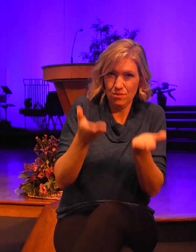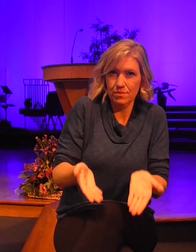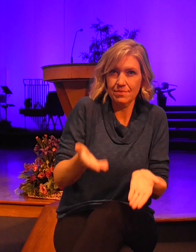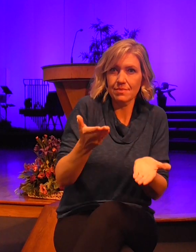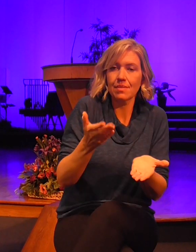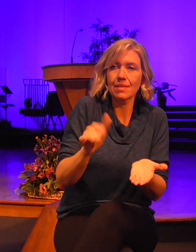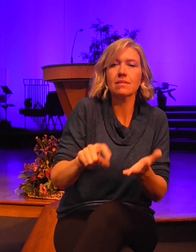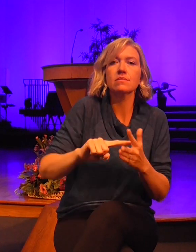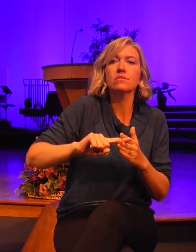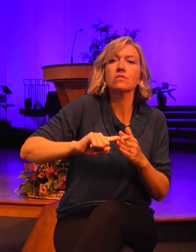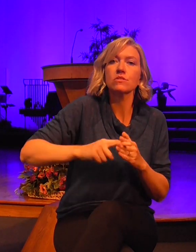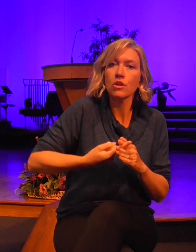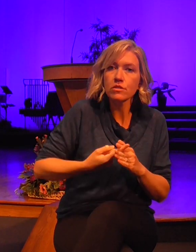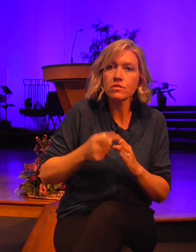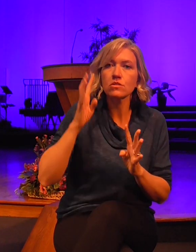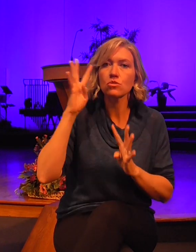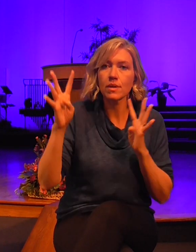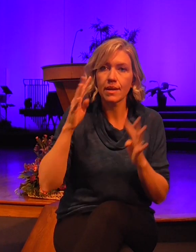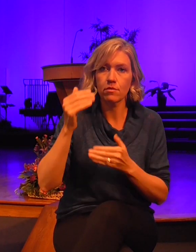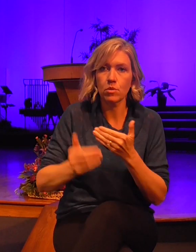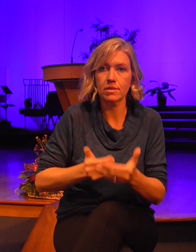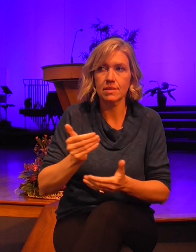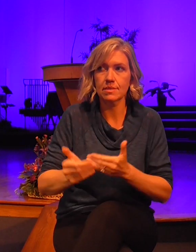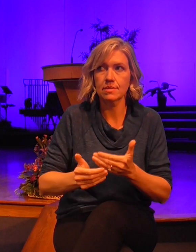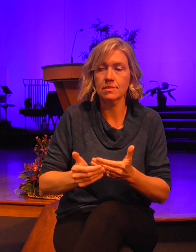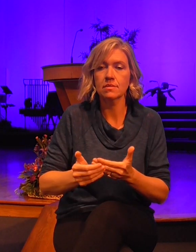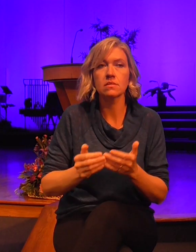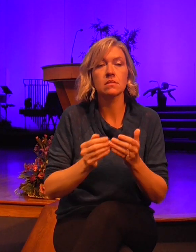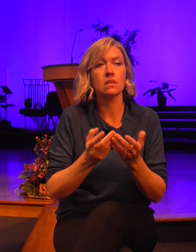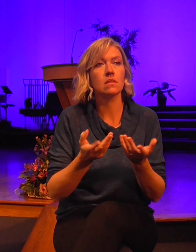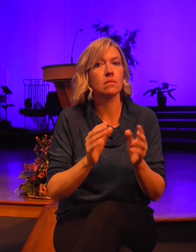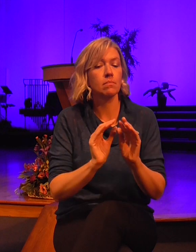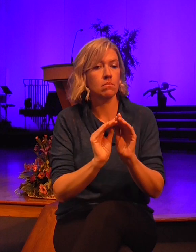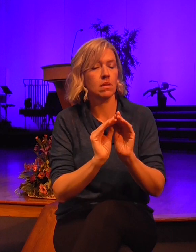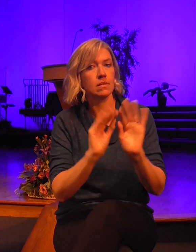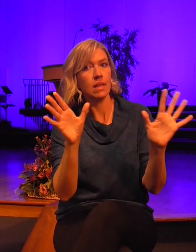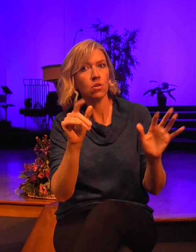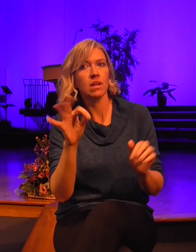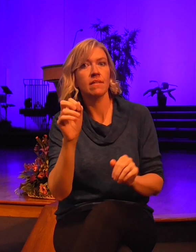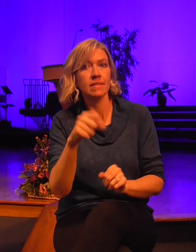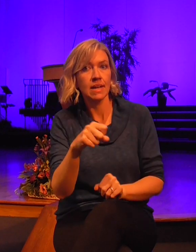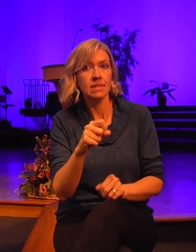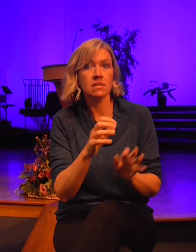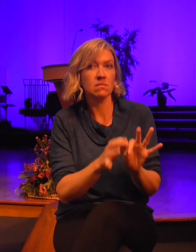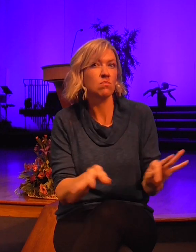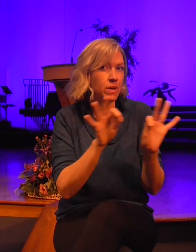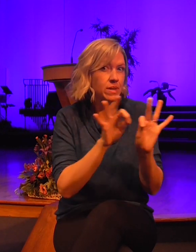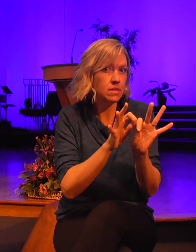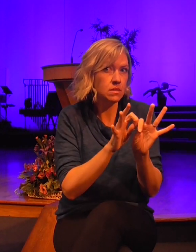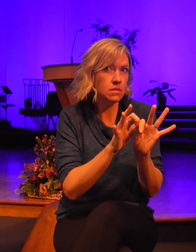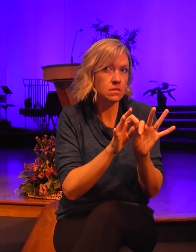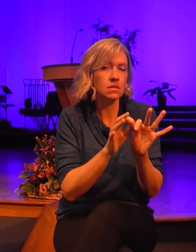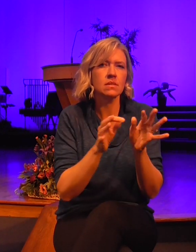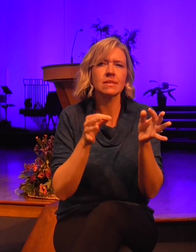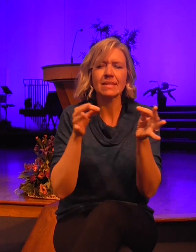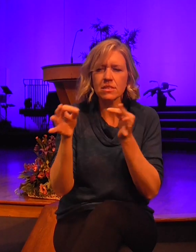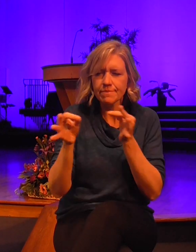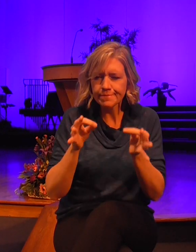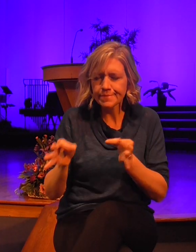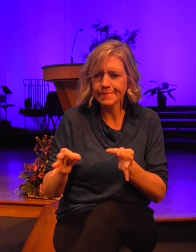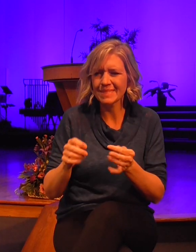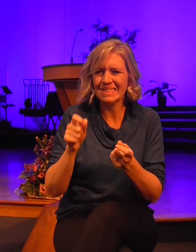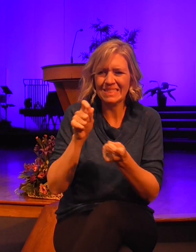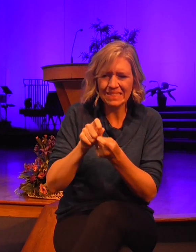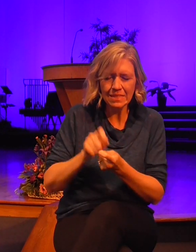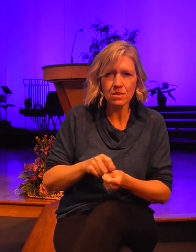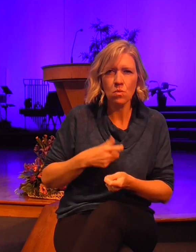creative process, as important as the clarity of yes is, to articulating what it is that you want